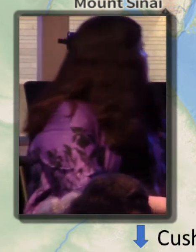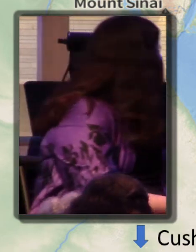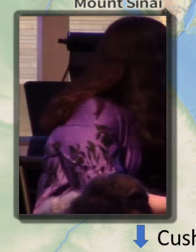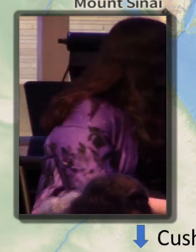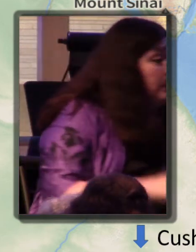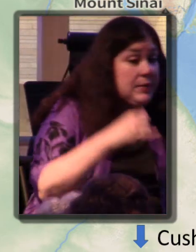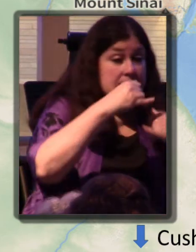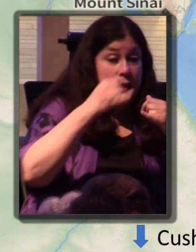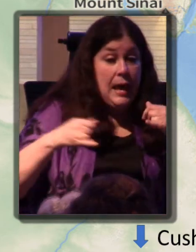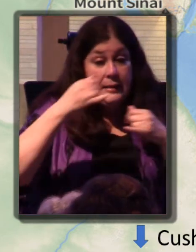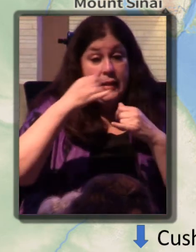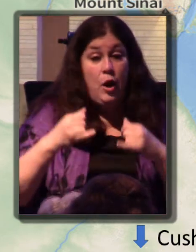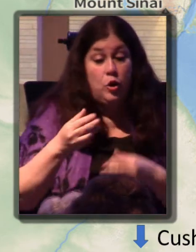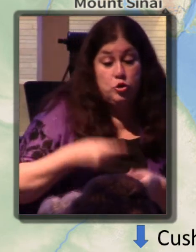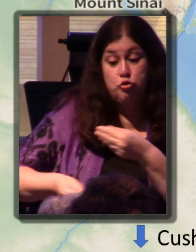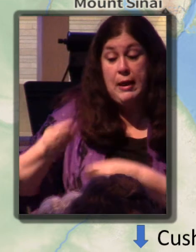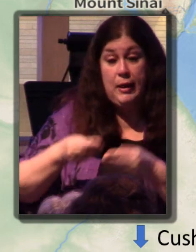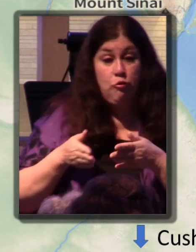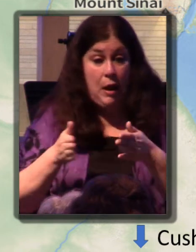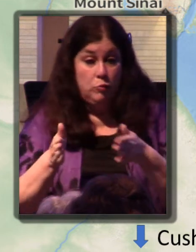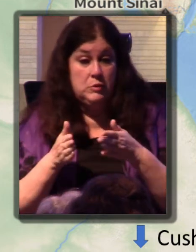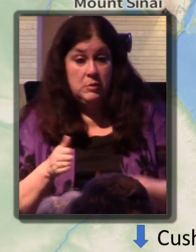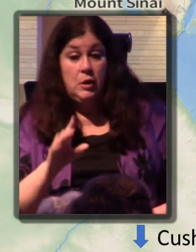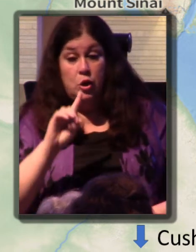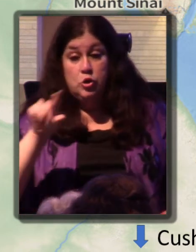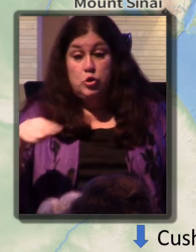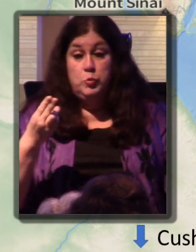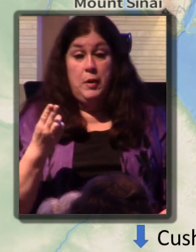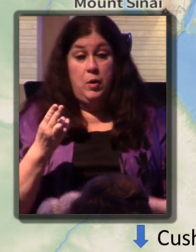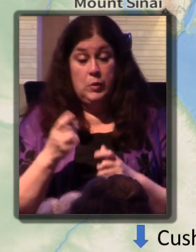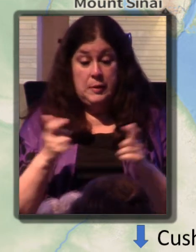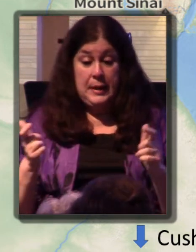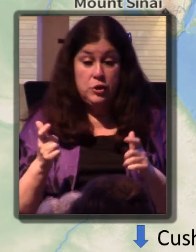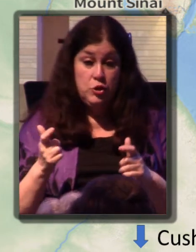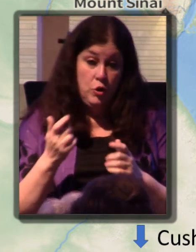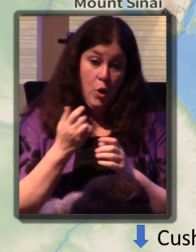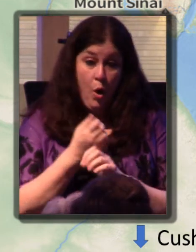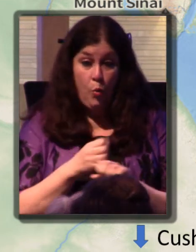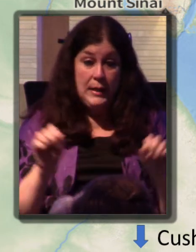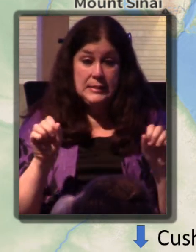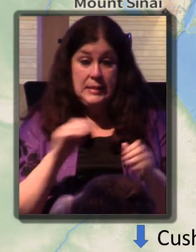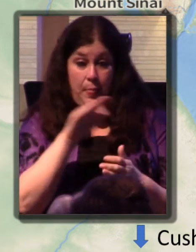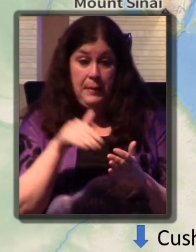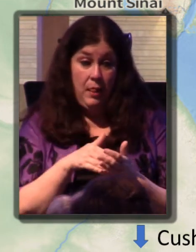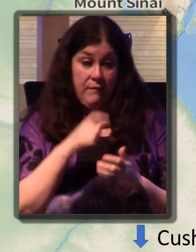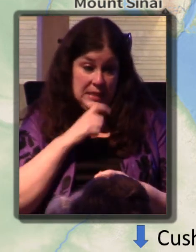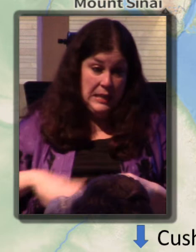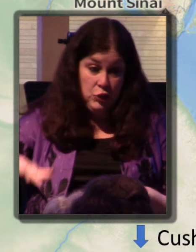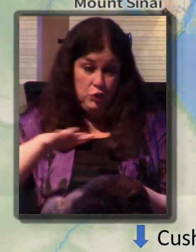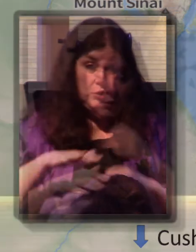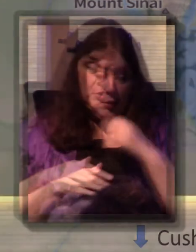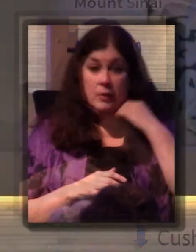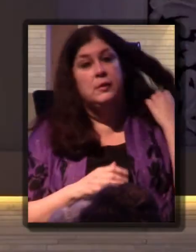lines are major trade routes through the desert. And so Duma was a major oasis in the midst of the